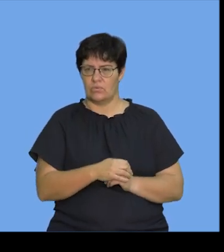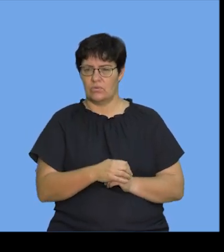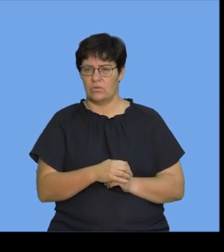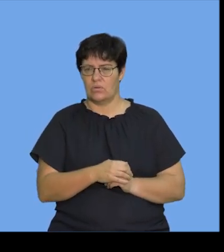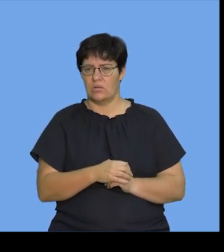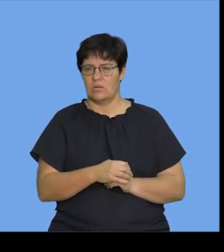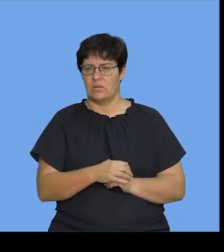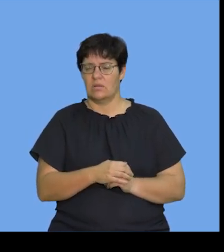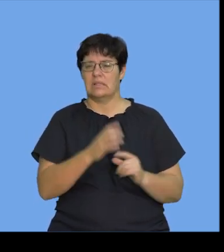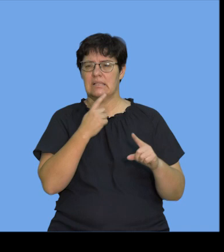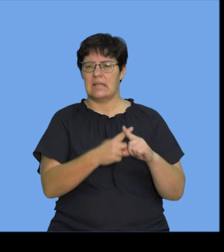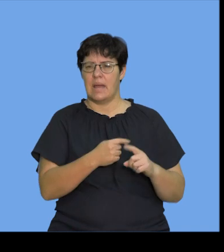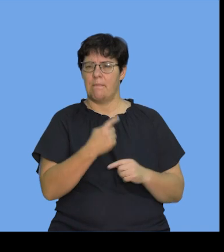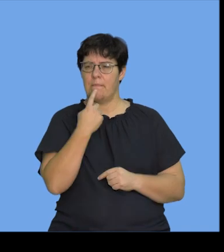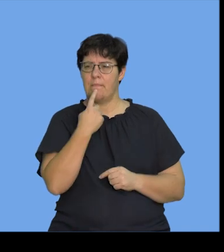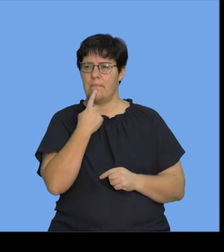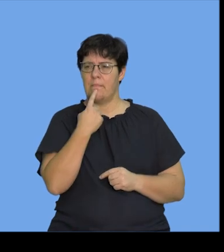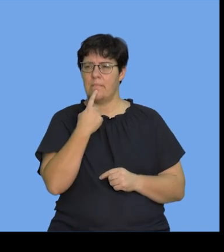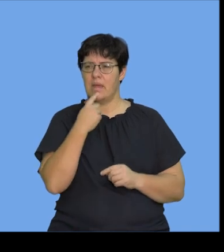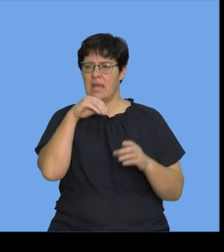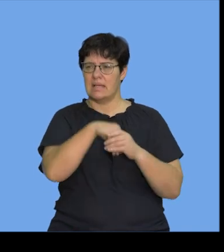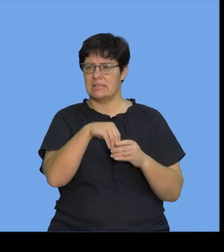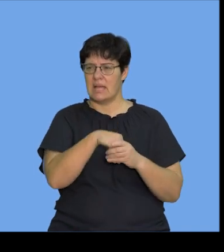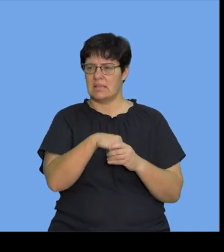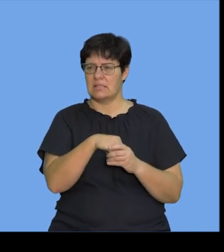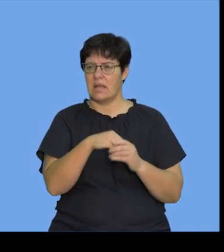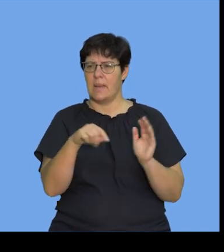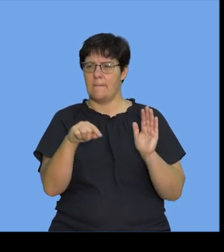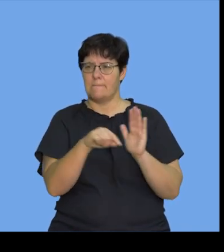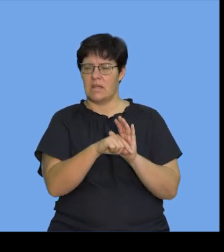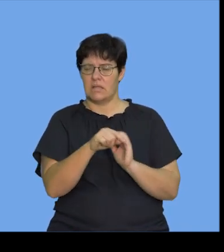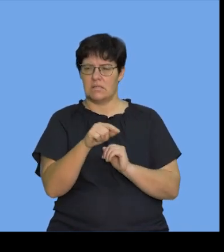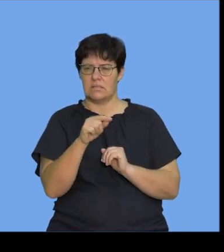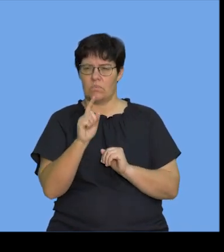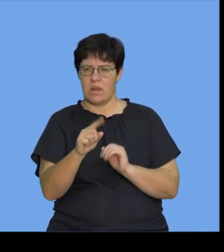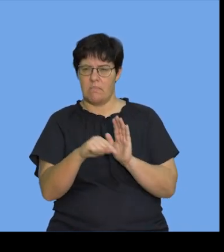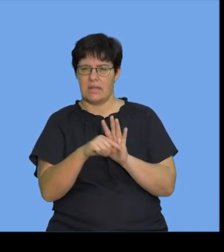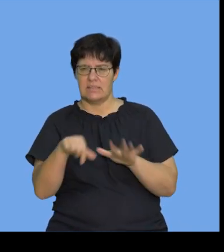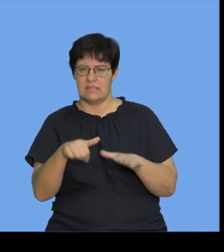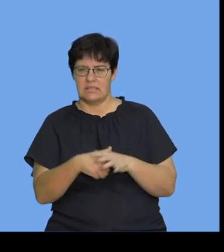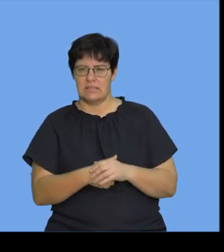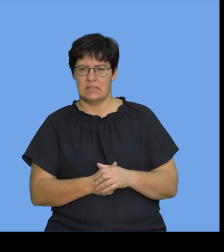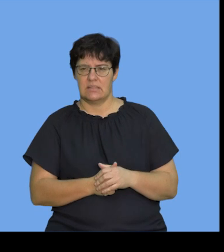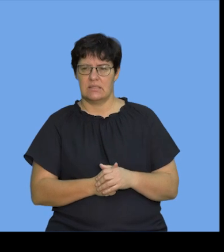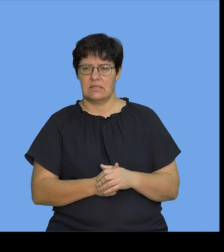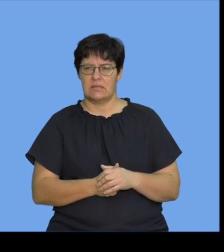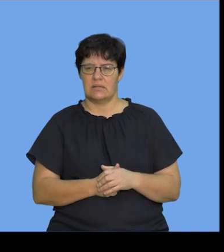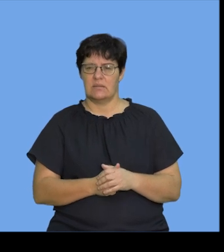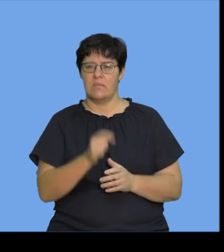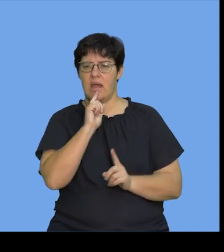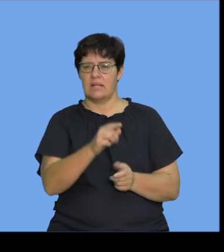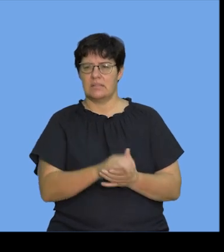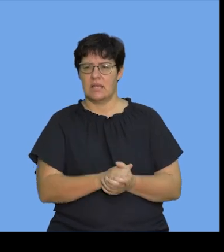You multiply it by, inside the bracket, it will be minus 1 minus 16. And my answer will